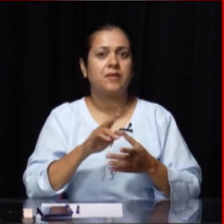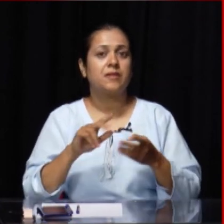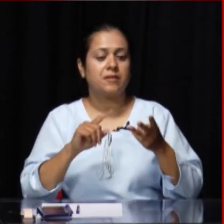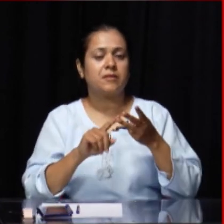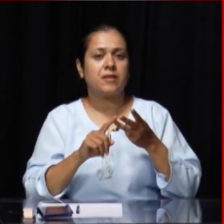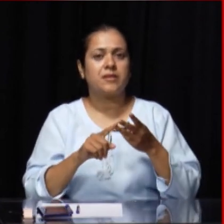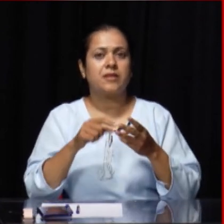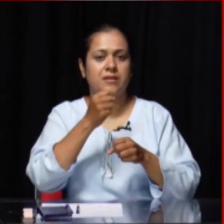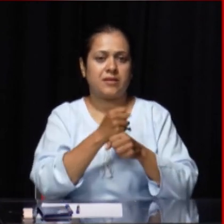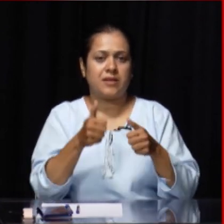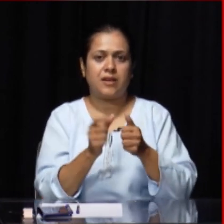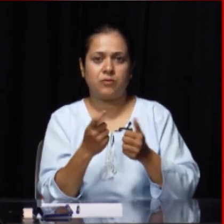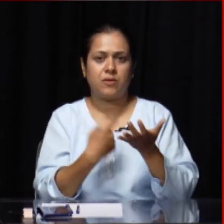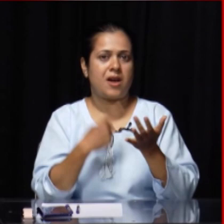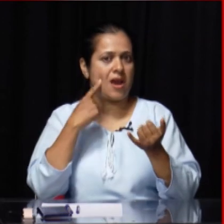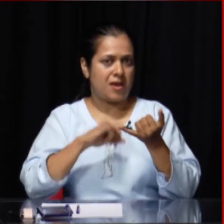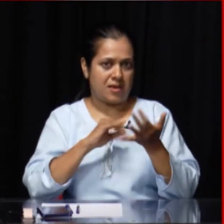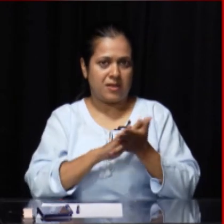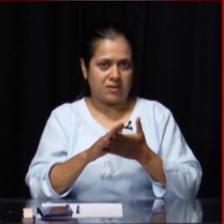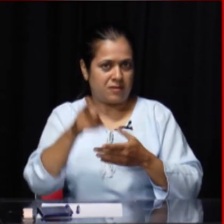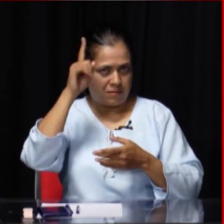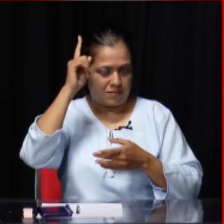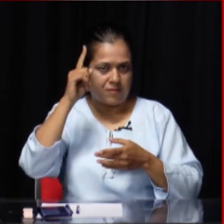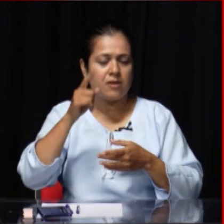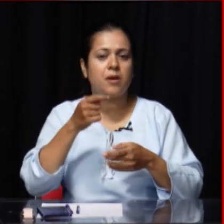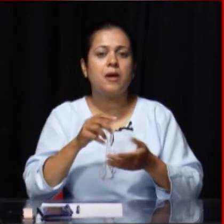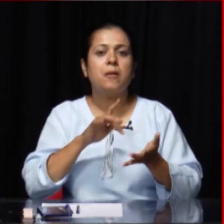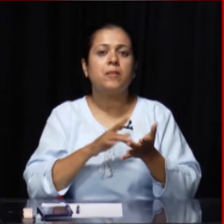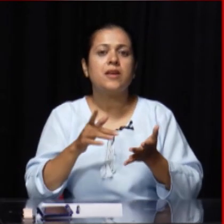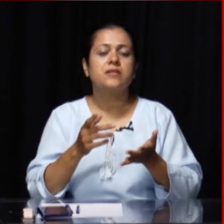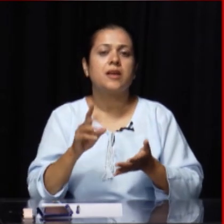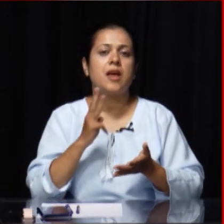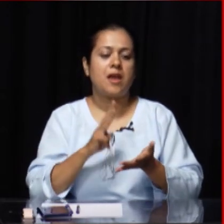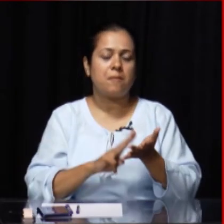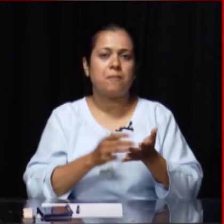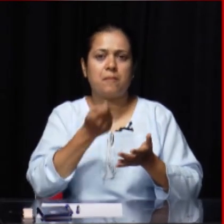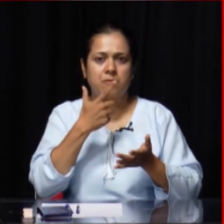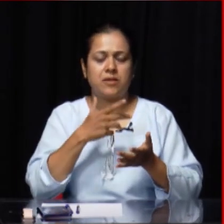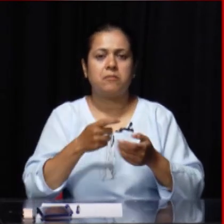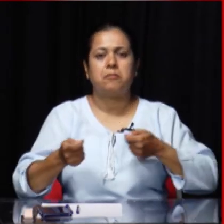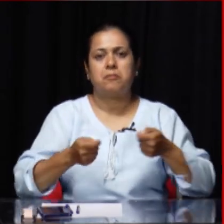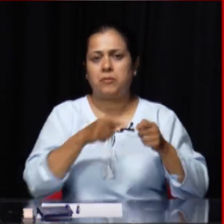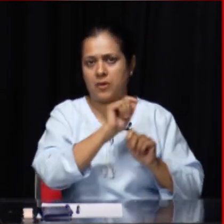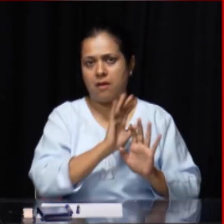Gaurish Malgaonkar from MAPSA, a businessman. Gaurish Bab, welcome to our show.